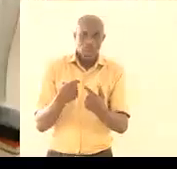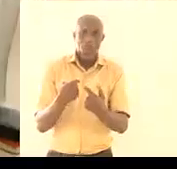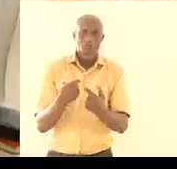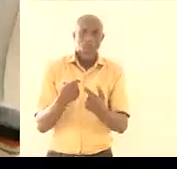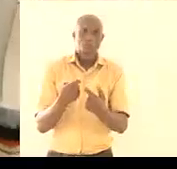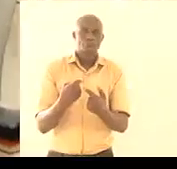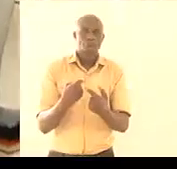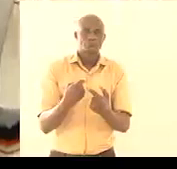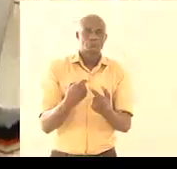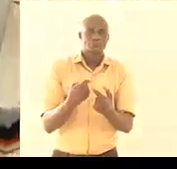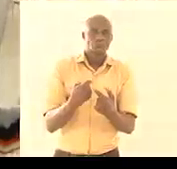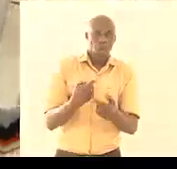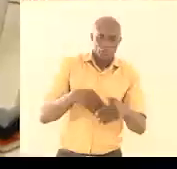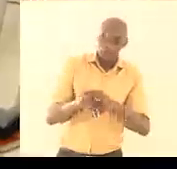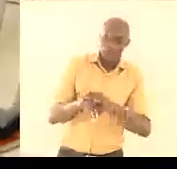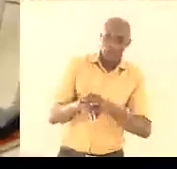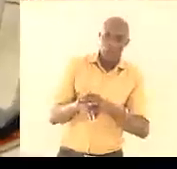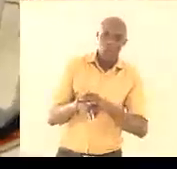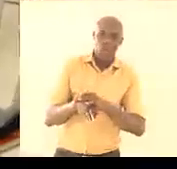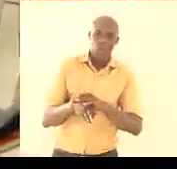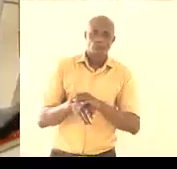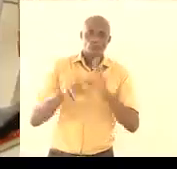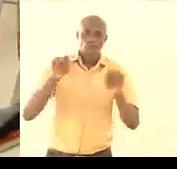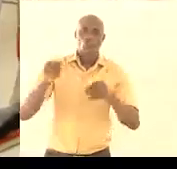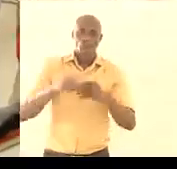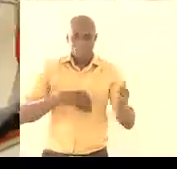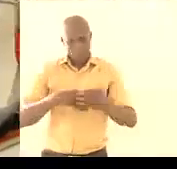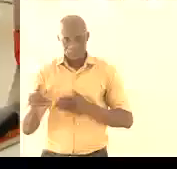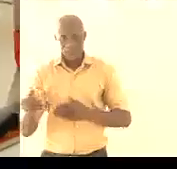in spite,